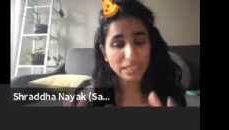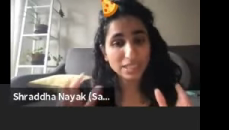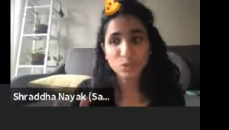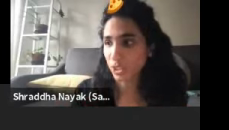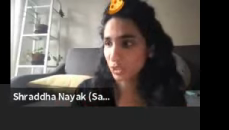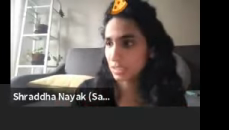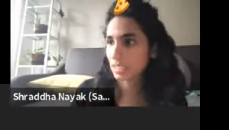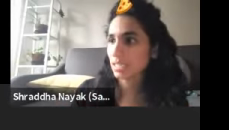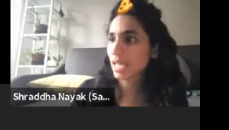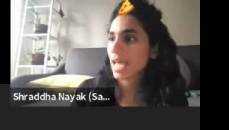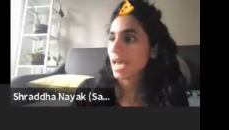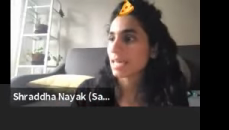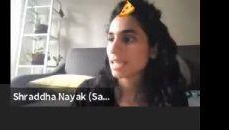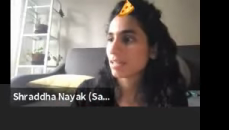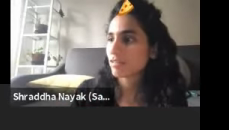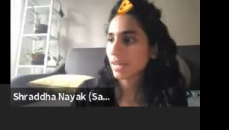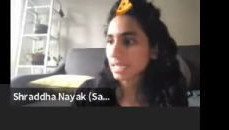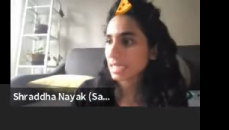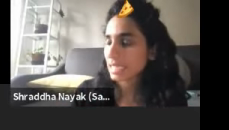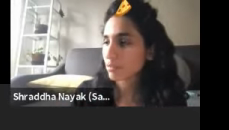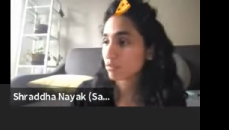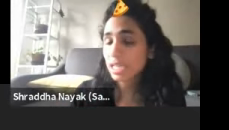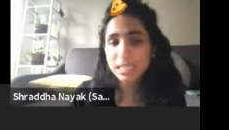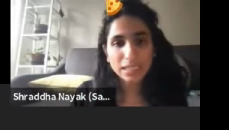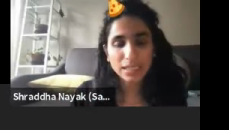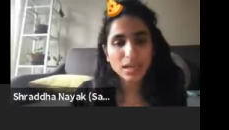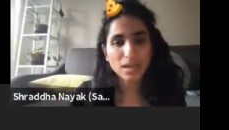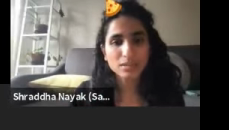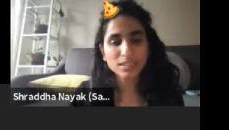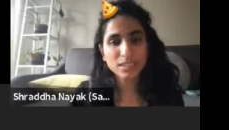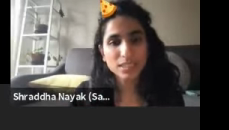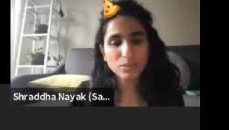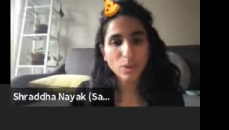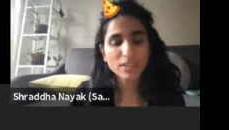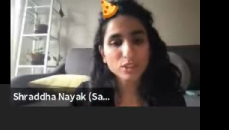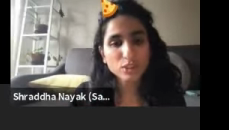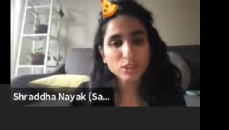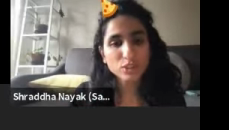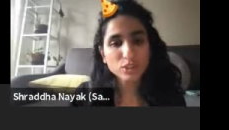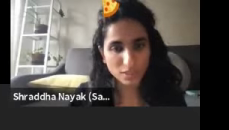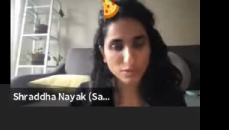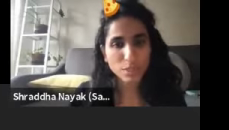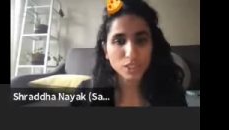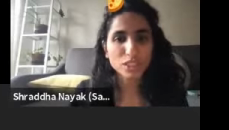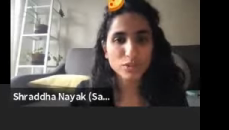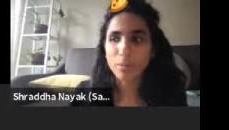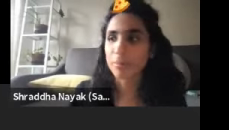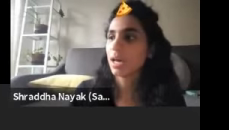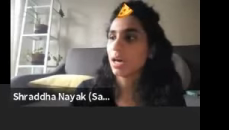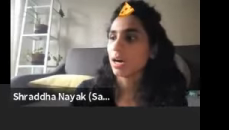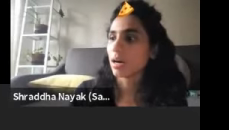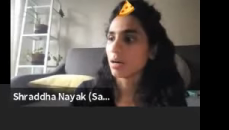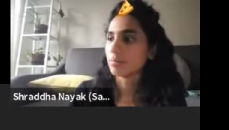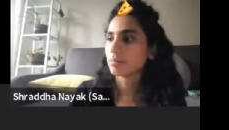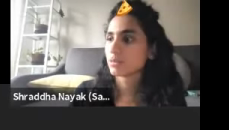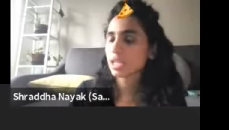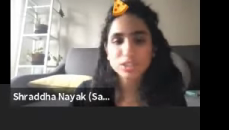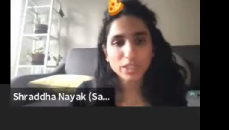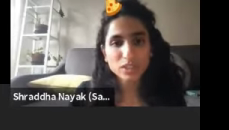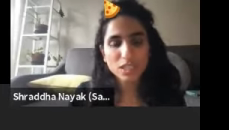very well as to what you are saying. And then finally, really see where the source of this information is from.